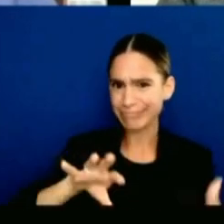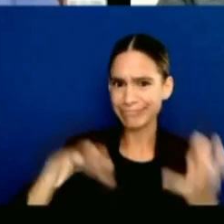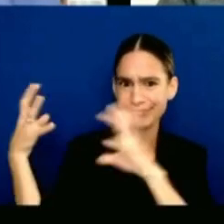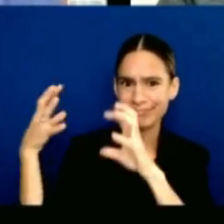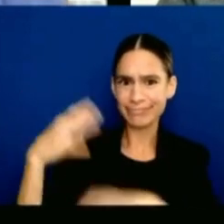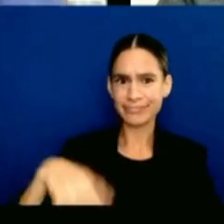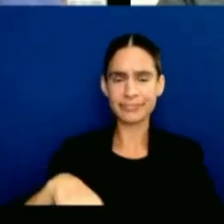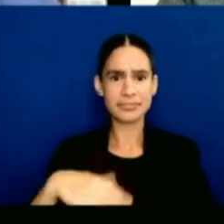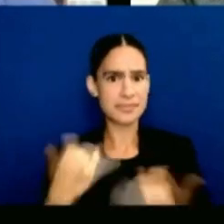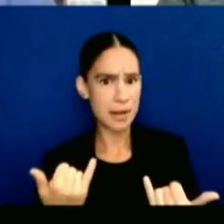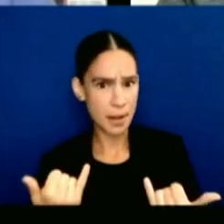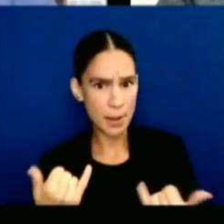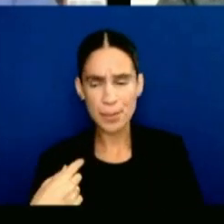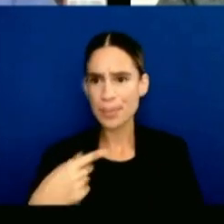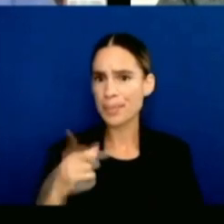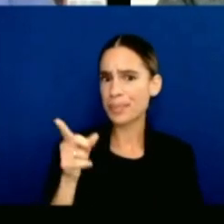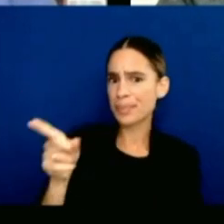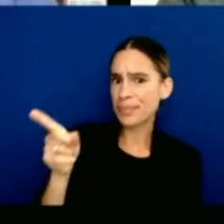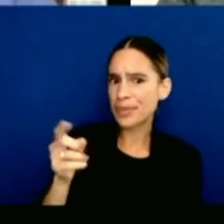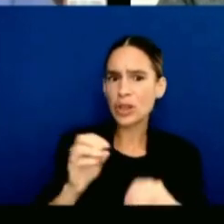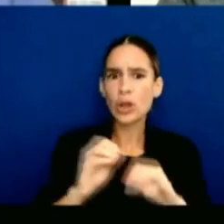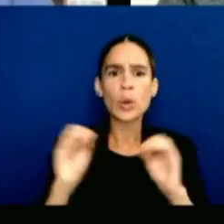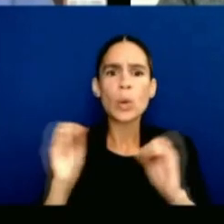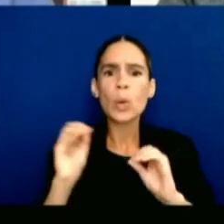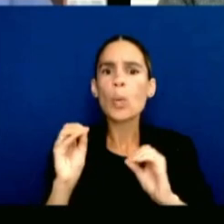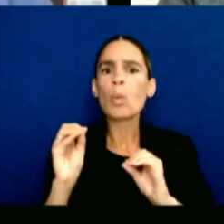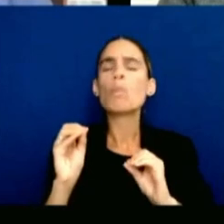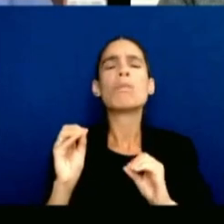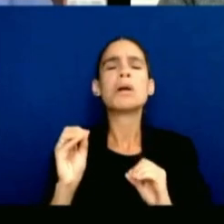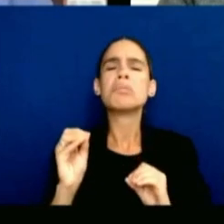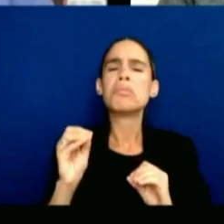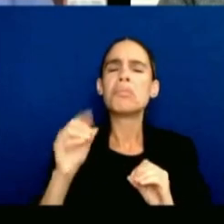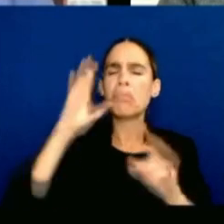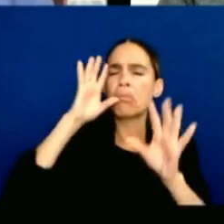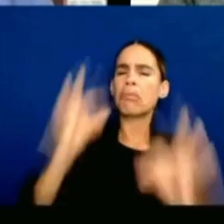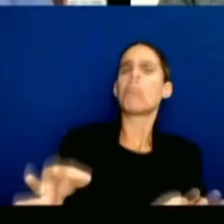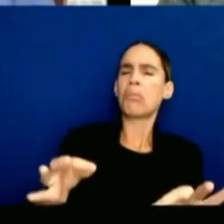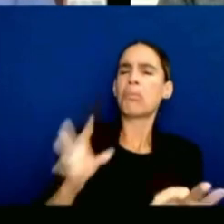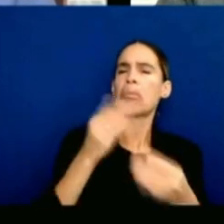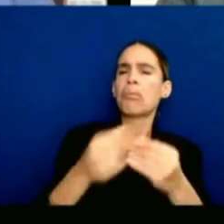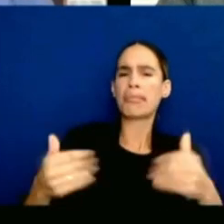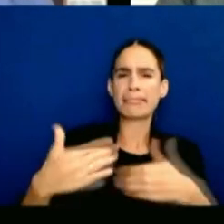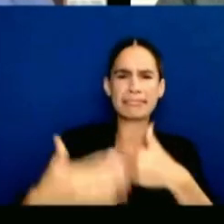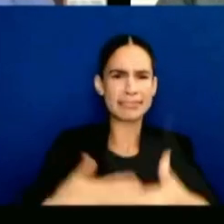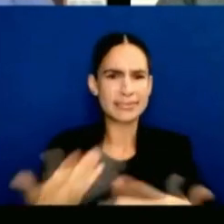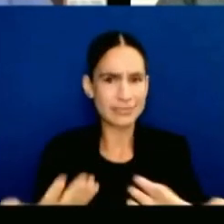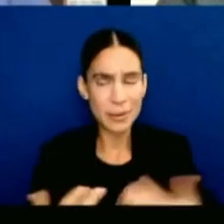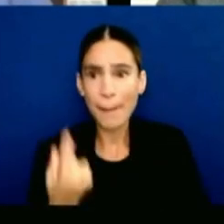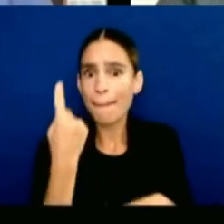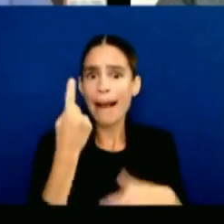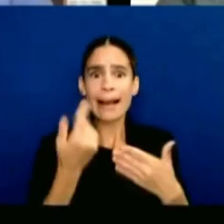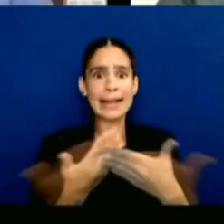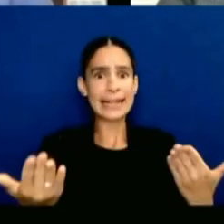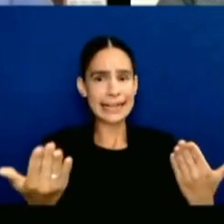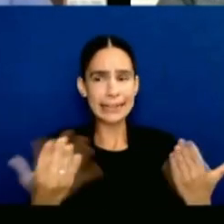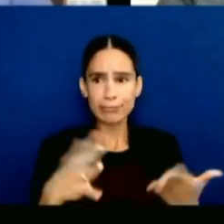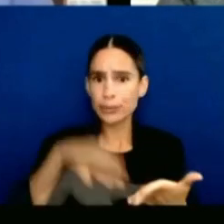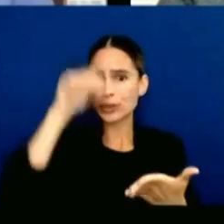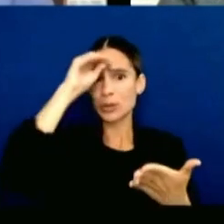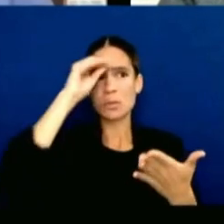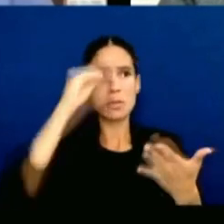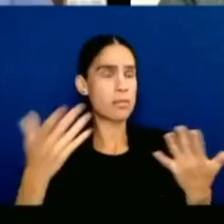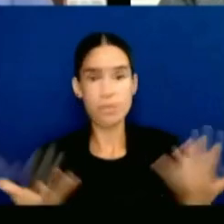going forward. And I guess one of the things we've learned is that if there is an indication of an uptick in